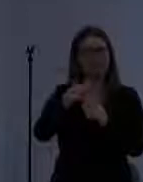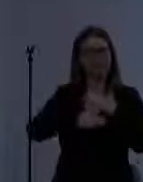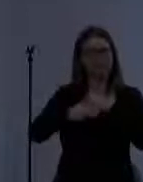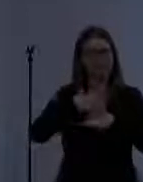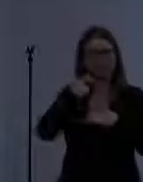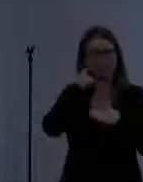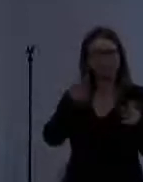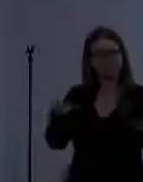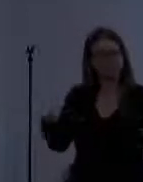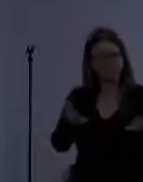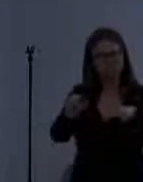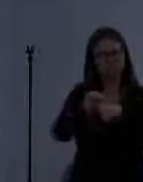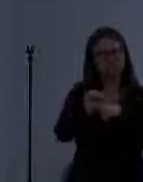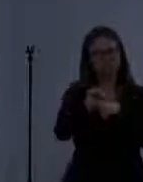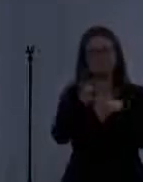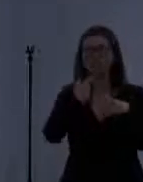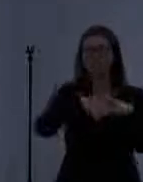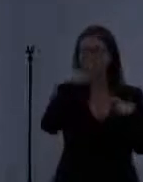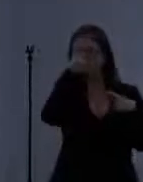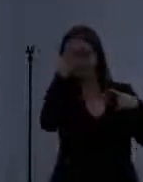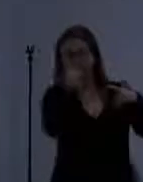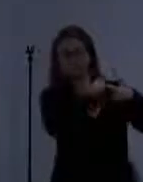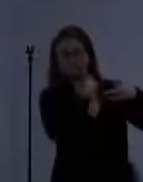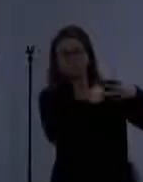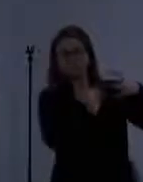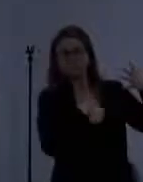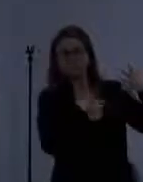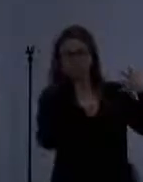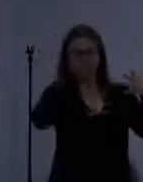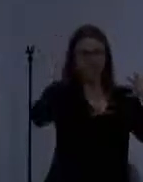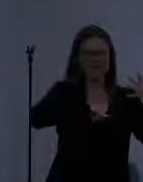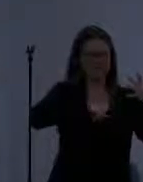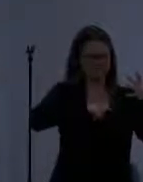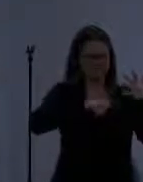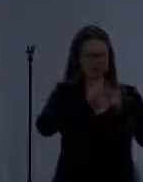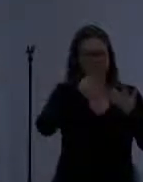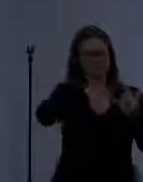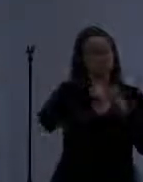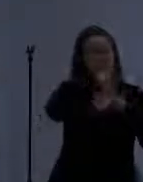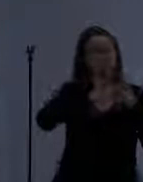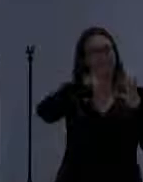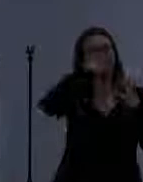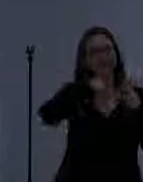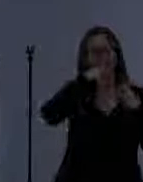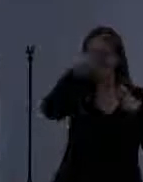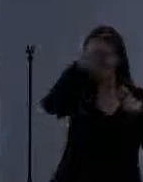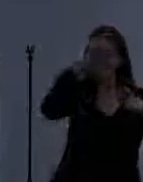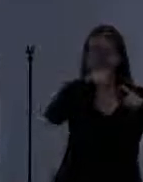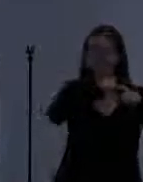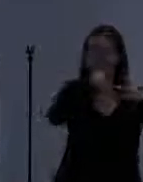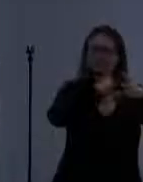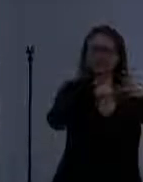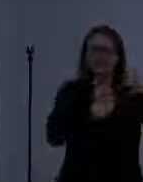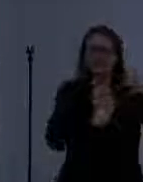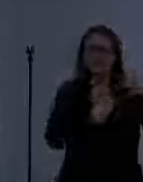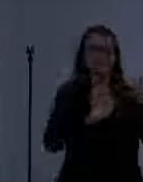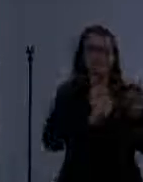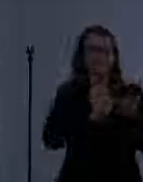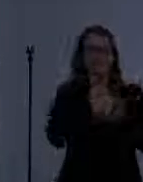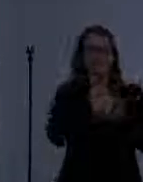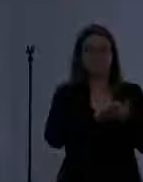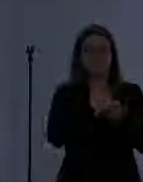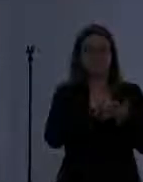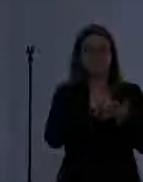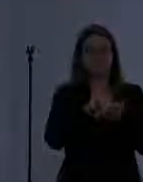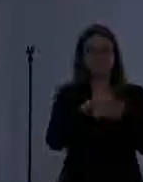statement about what we expect as people with disability. So anyone can raise a complaint with the